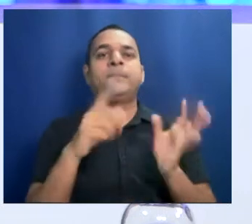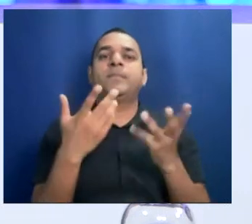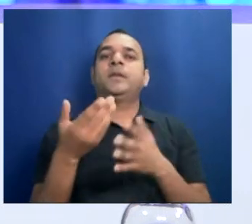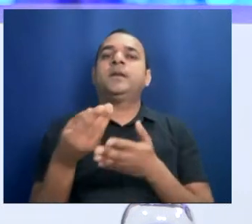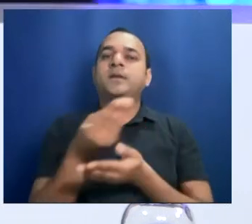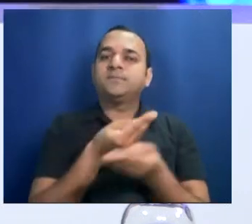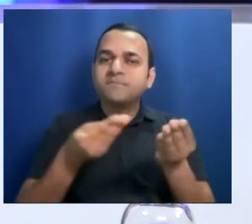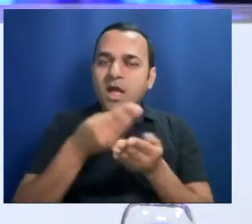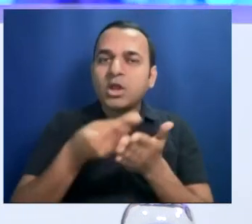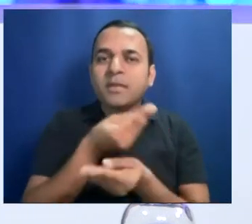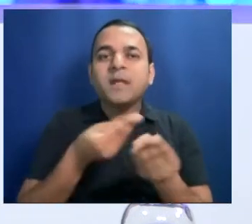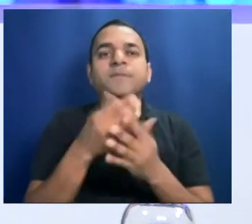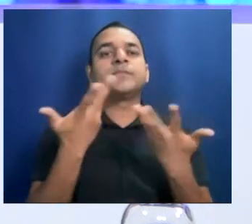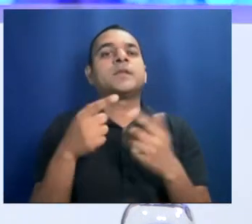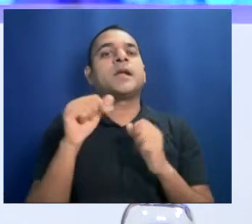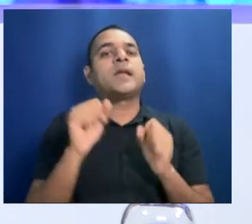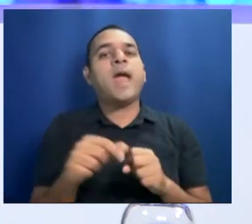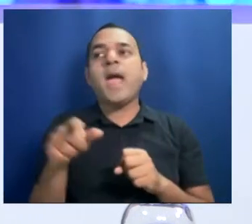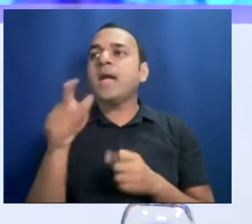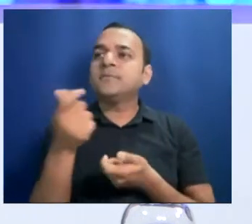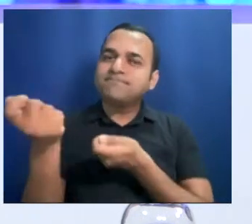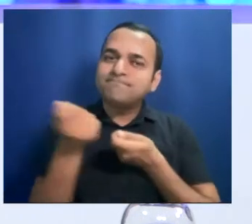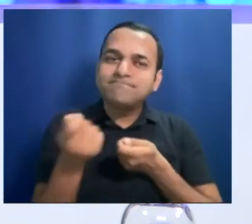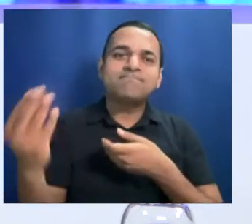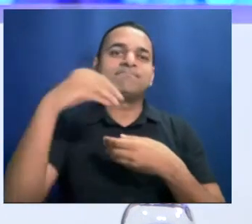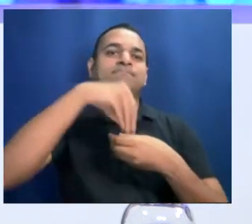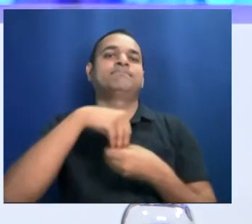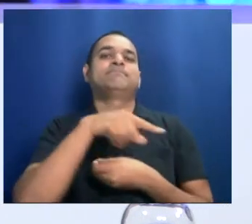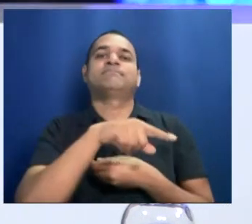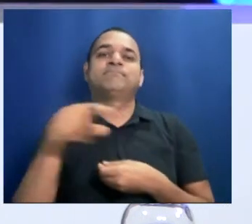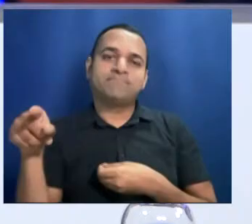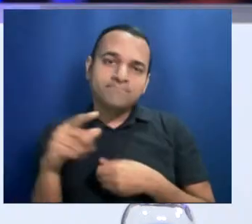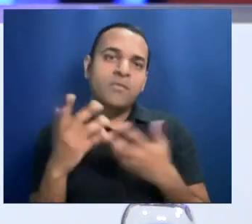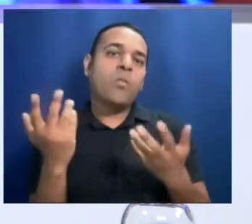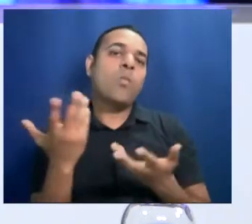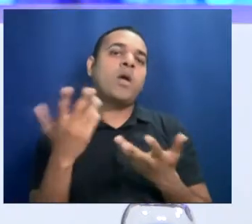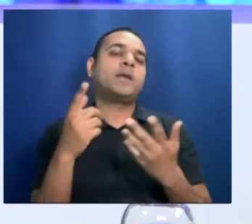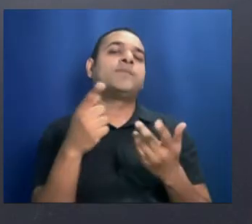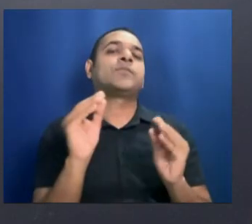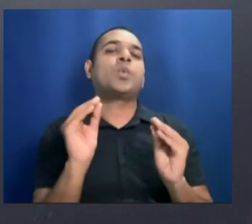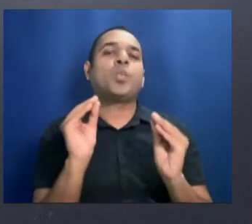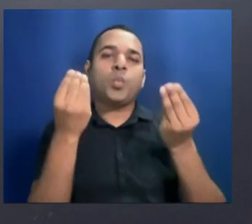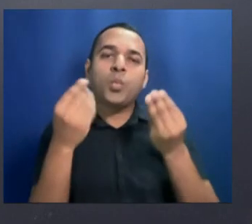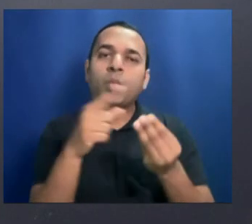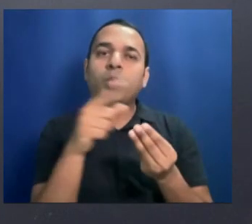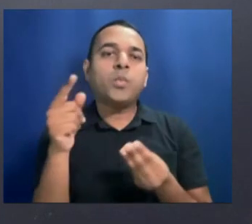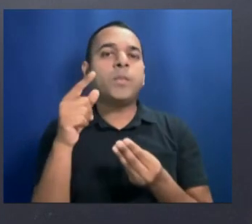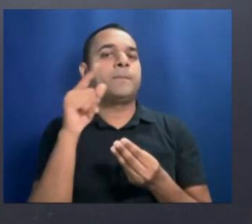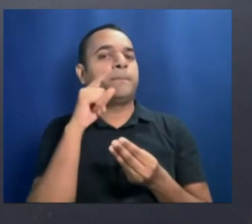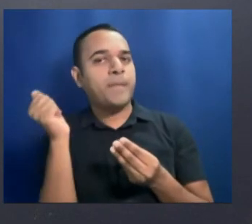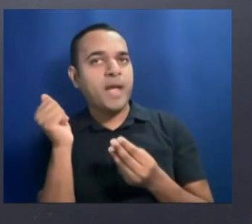before, I think Jolanta was also mentioning that this sector is not attractive for young men as an